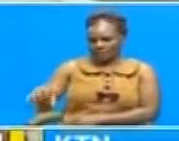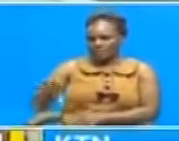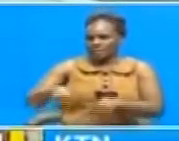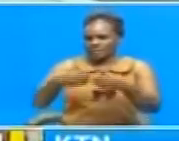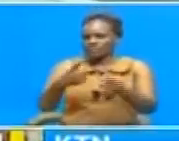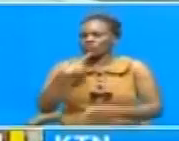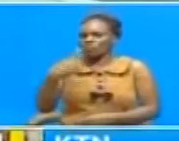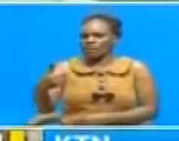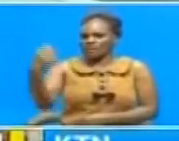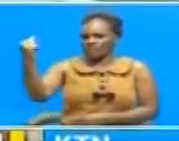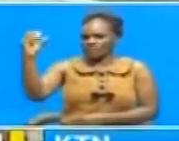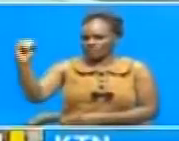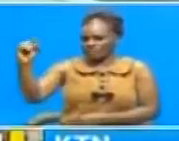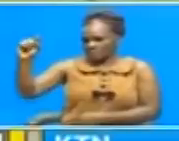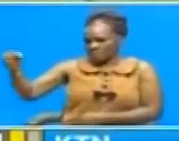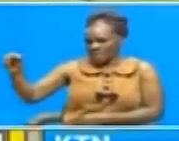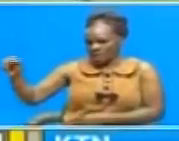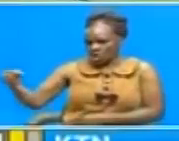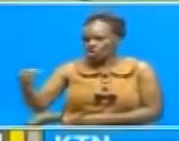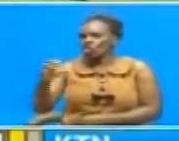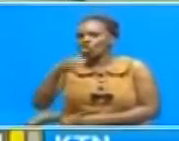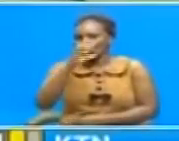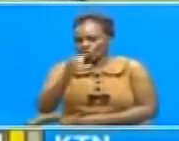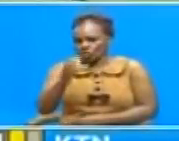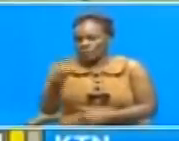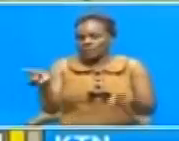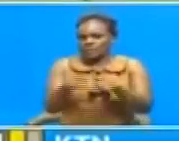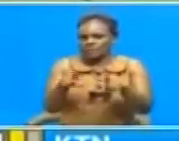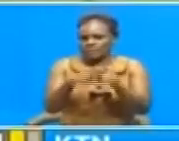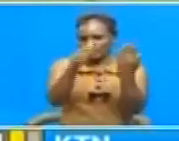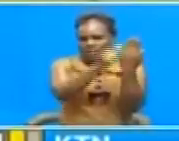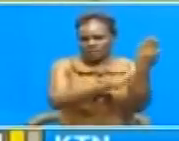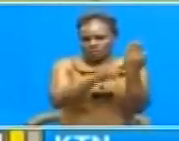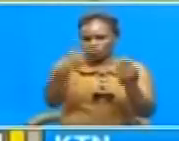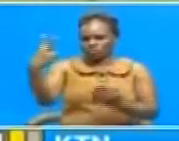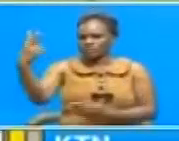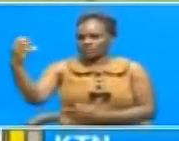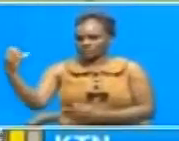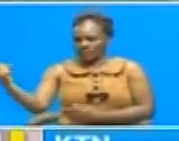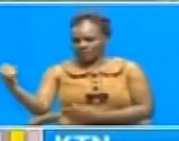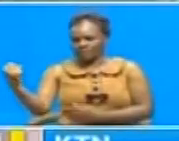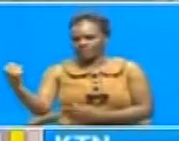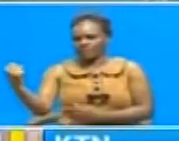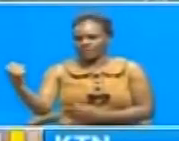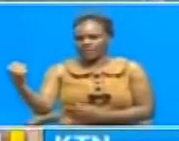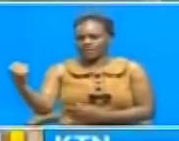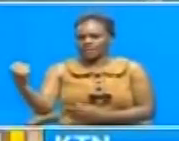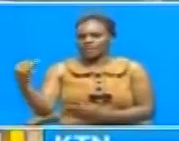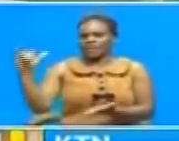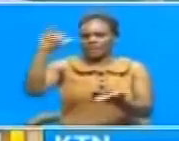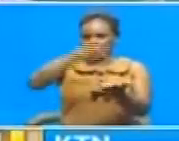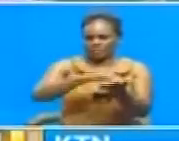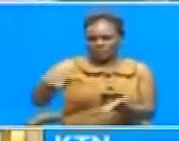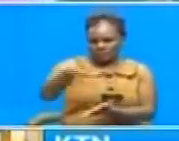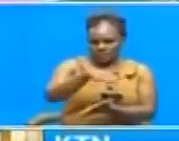about 150 million potential consumers. However, Article 25 of the EAC Customs Union Protocol limits export to the